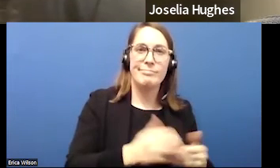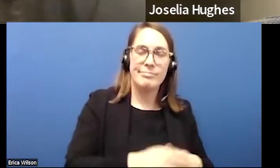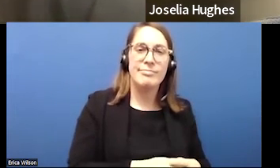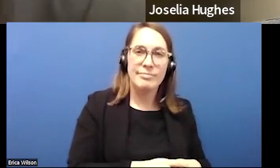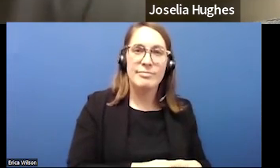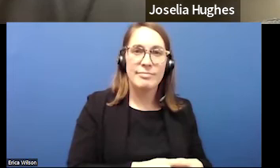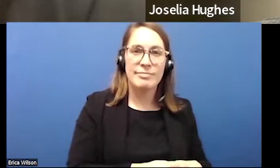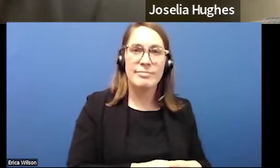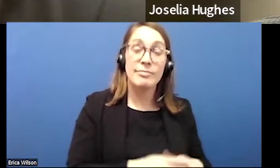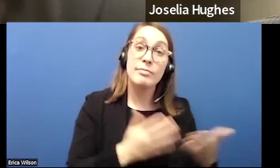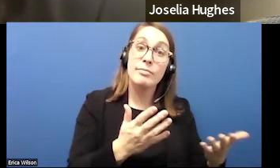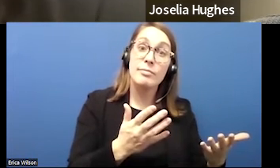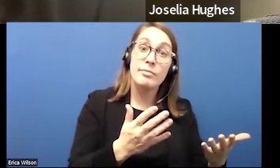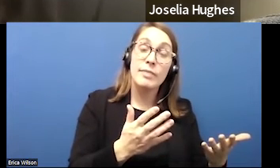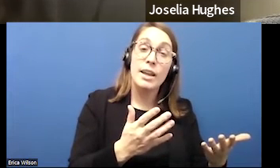so.